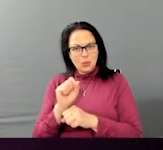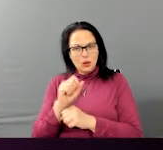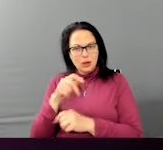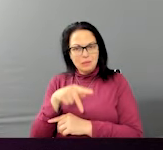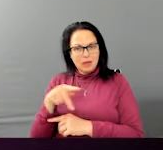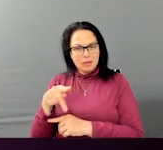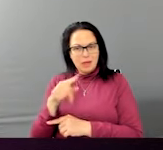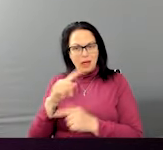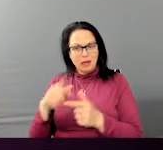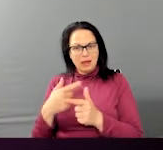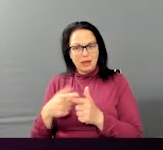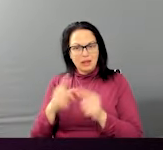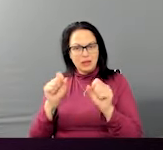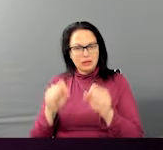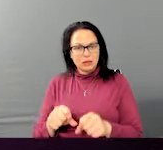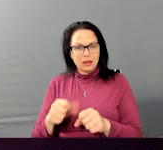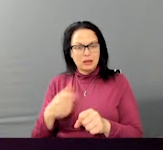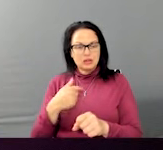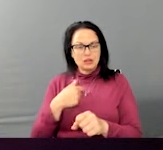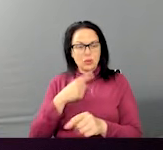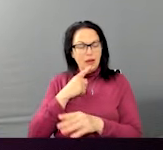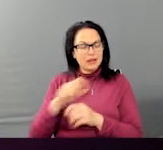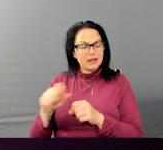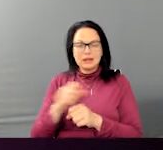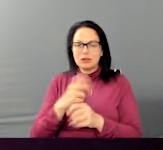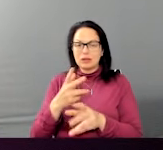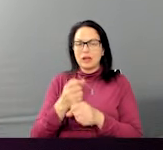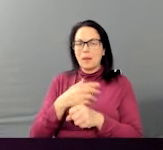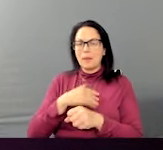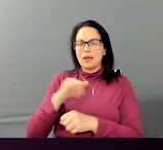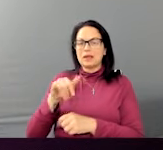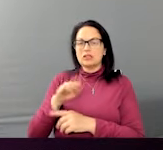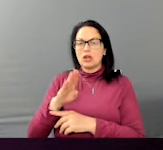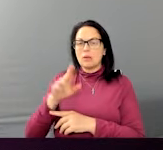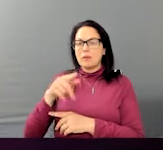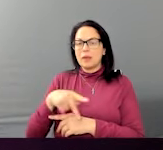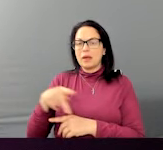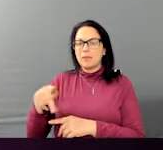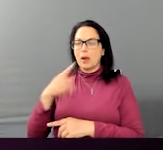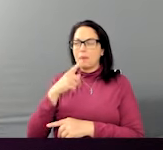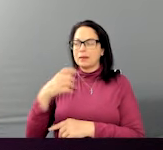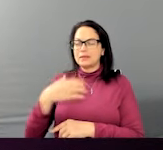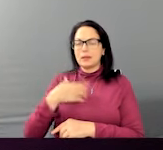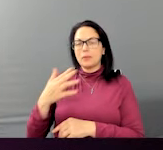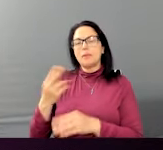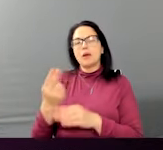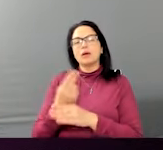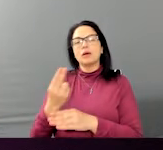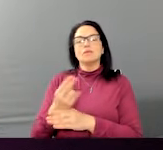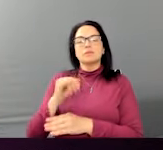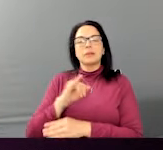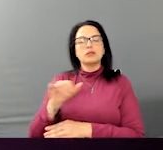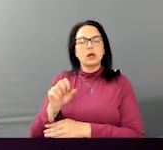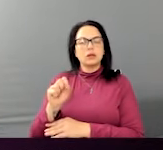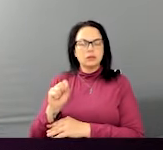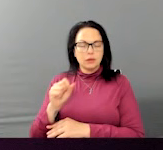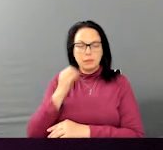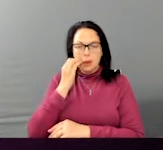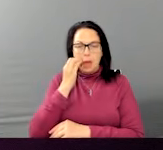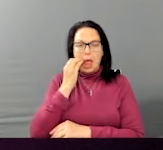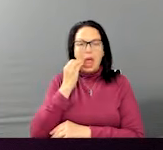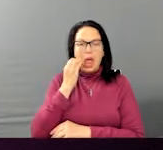literally got my job at PayPal because I complained about being able to use JavaScript features. So yes, the more you